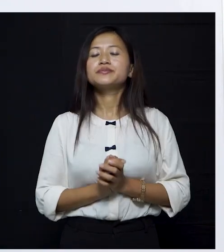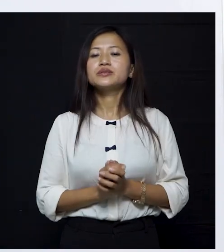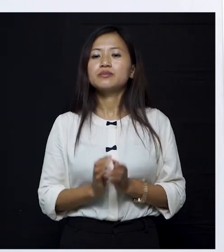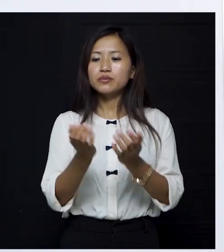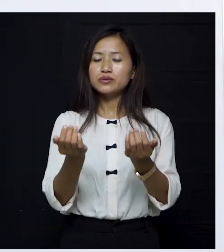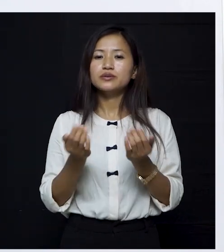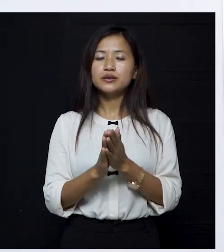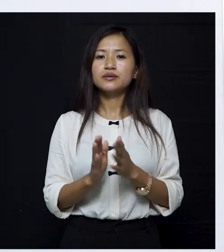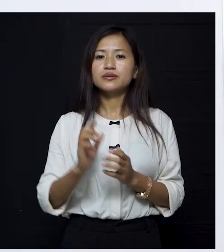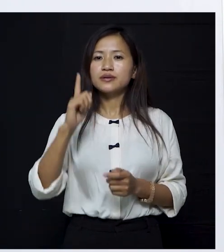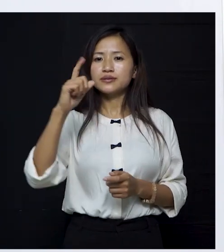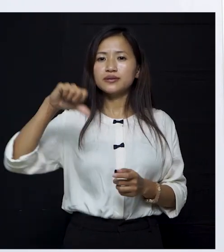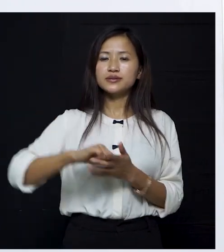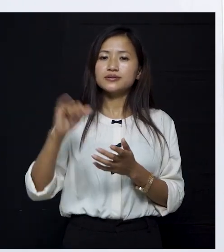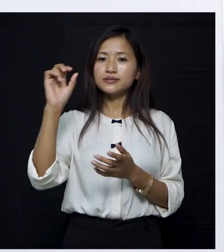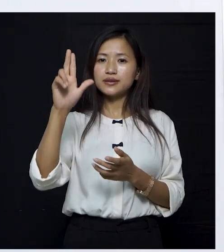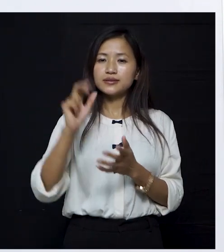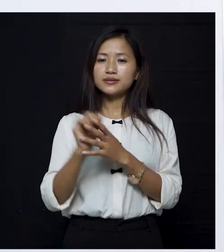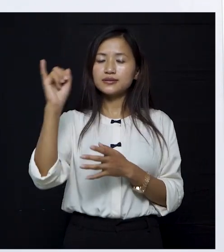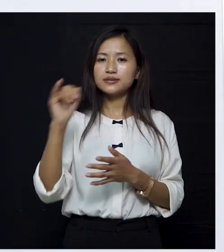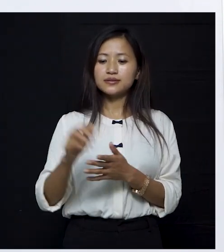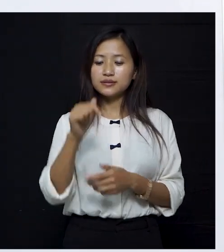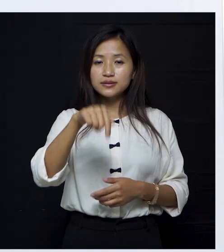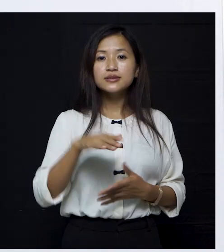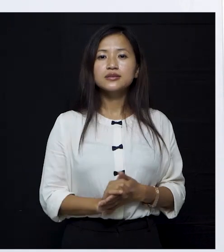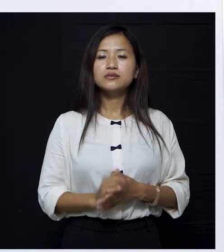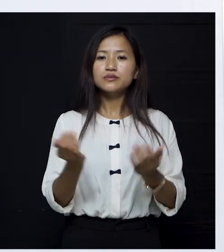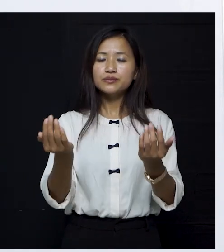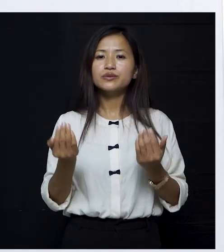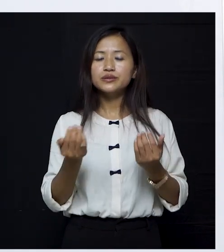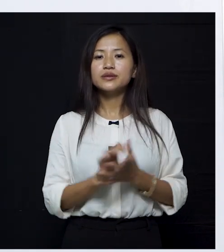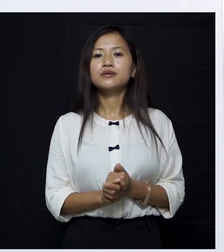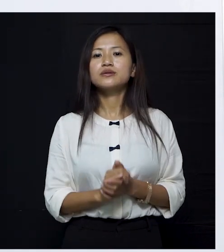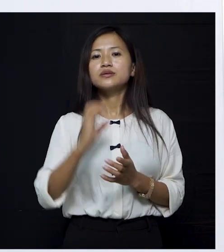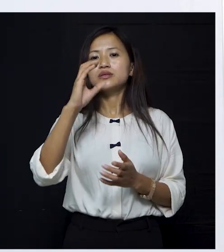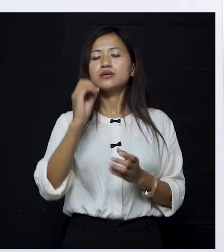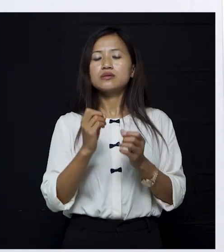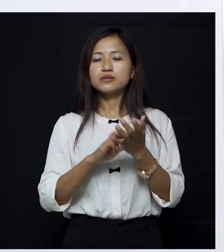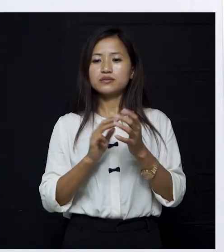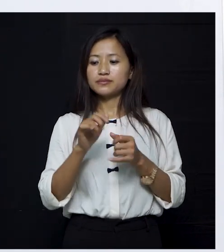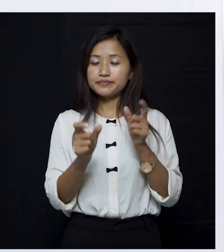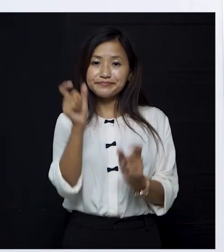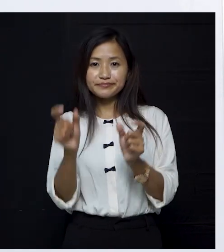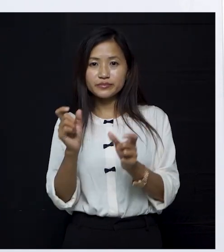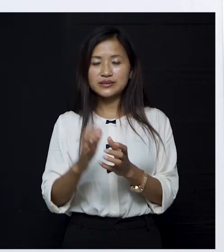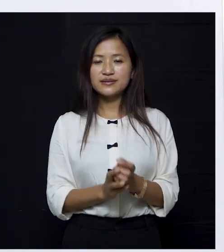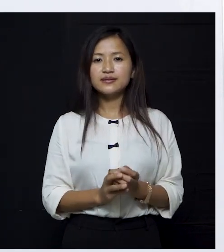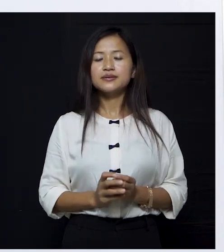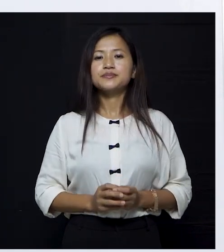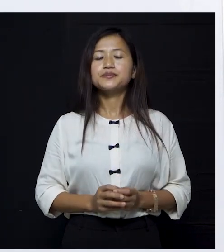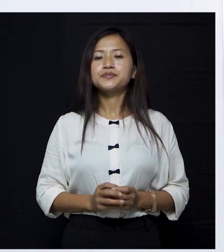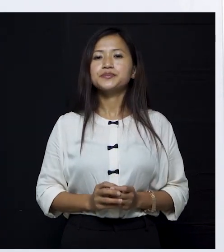Act in 1986. And this is to protect the consumers, okay? Because we